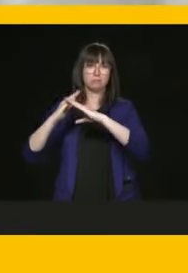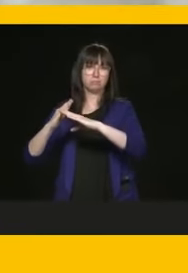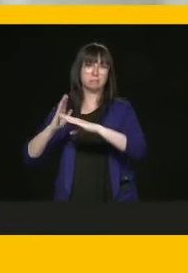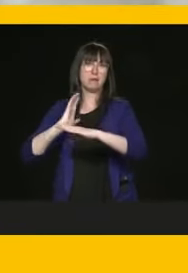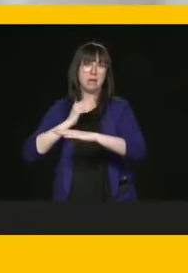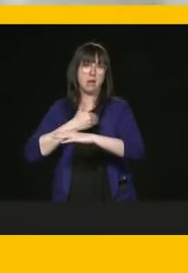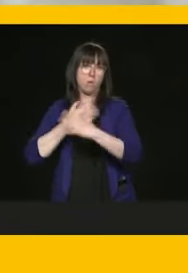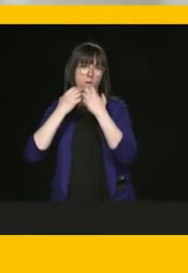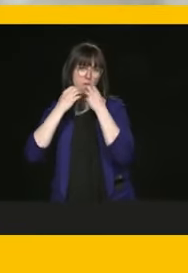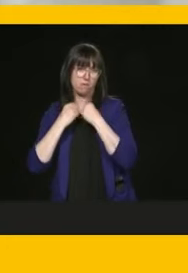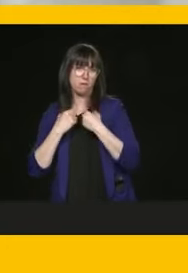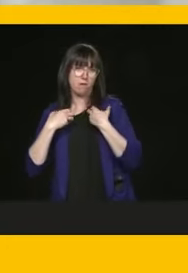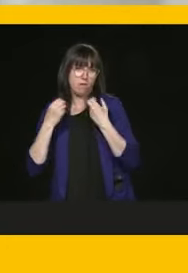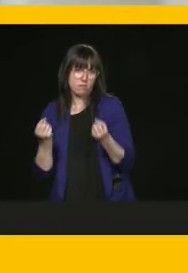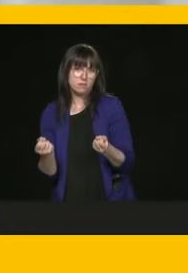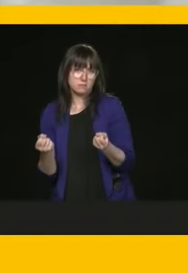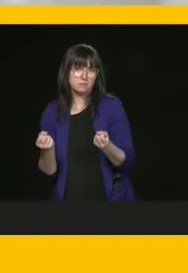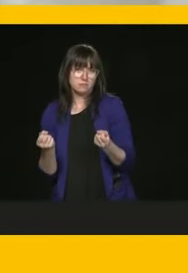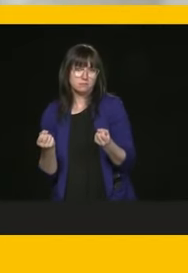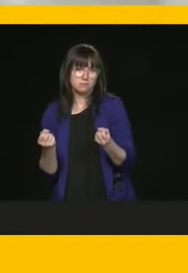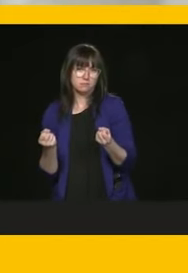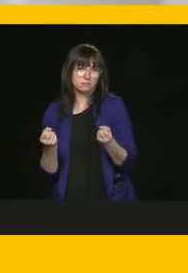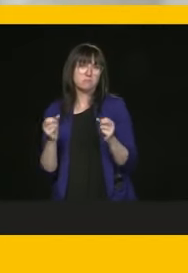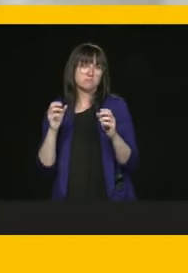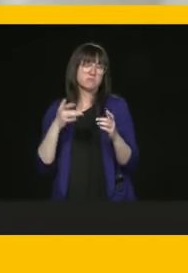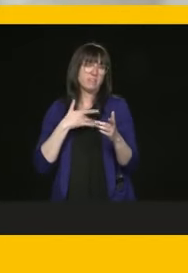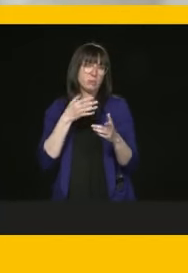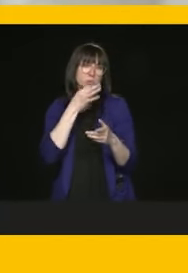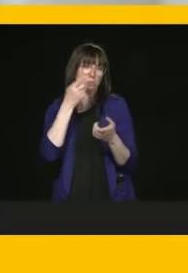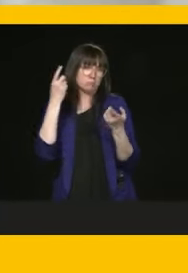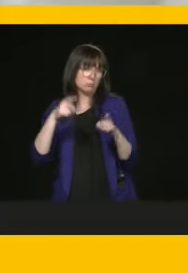institutions. But we are hopeful that we're going to get to a good place soon.